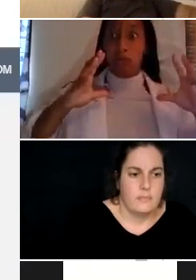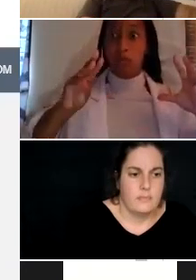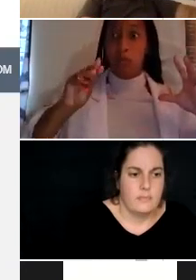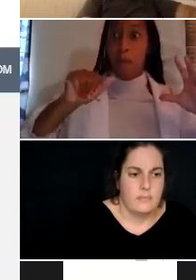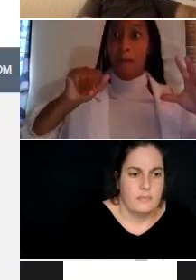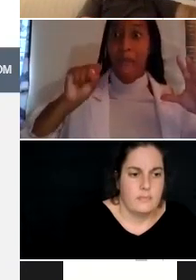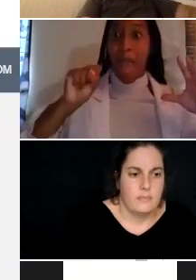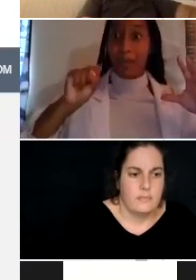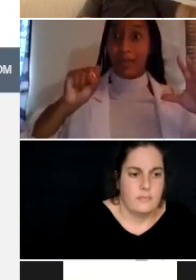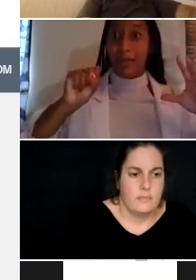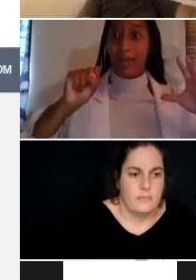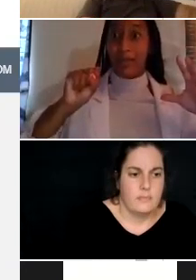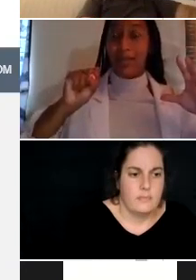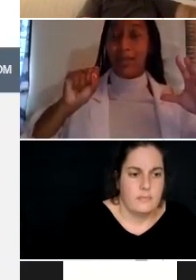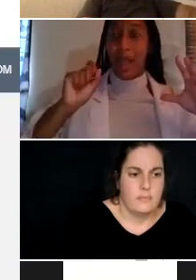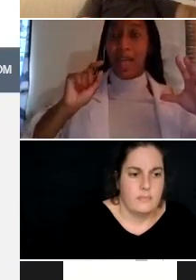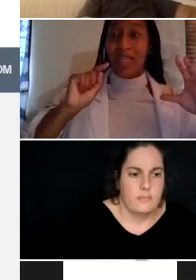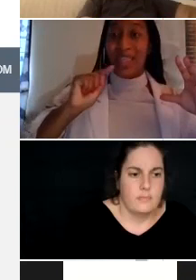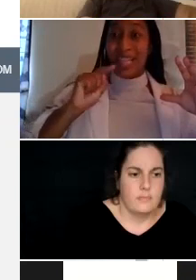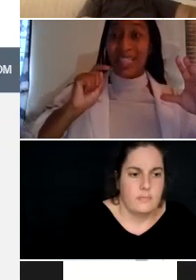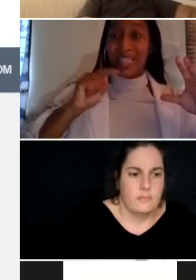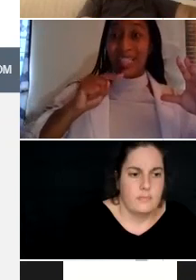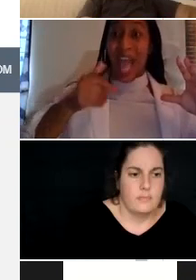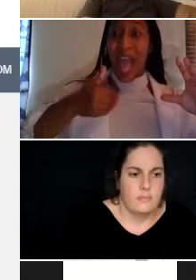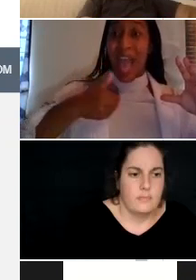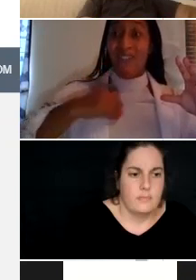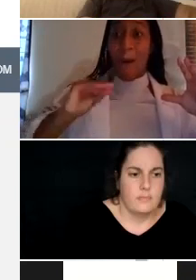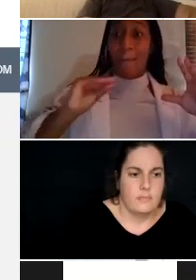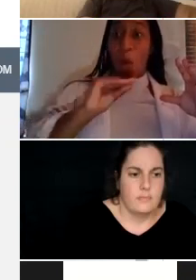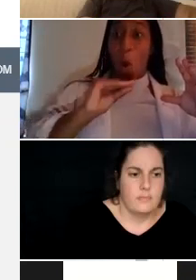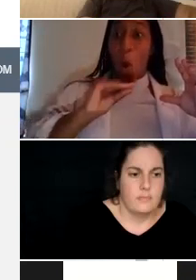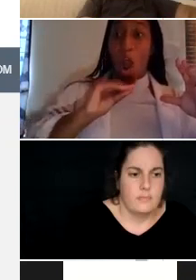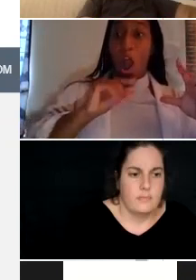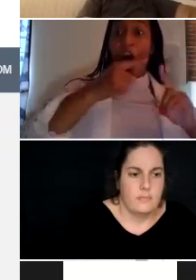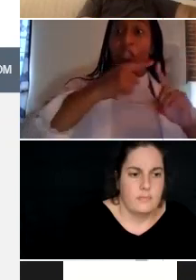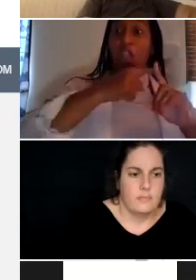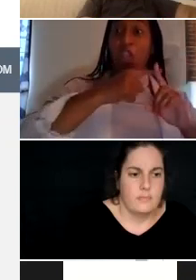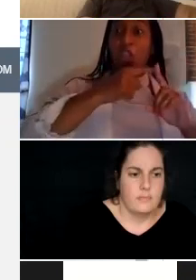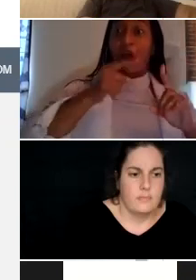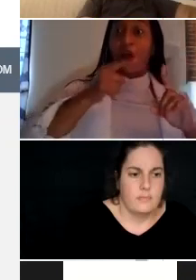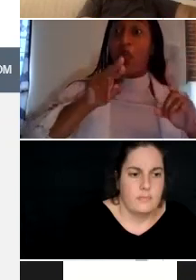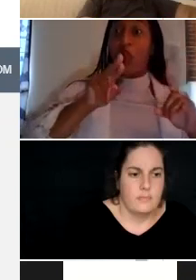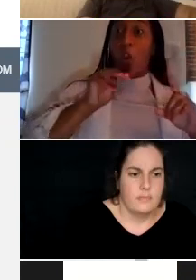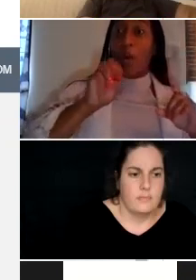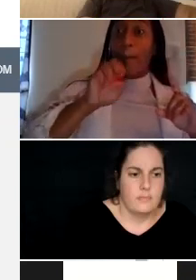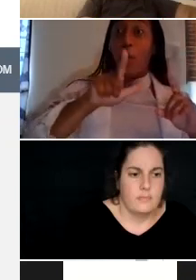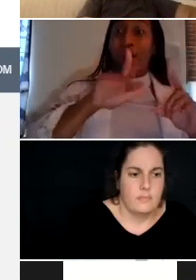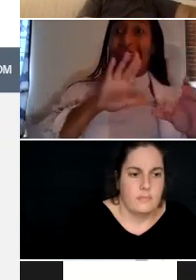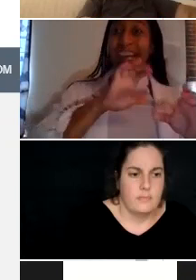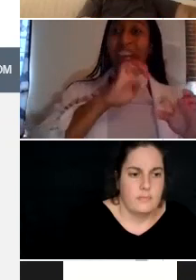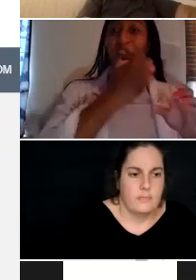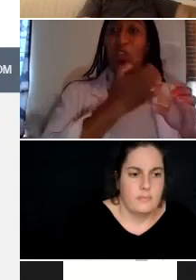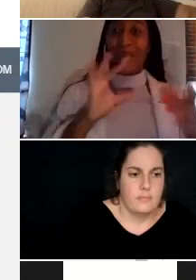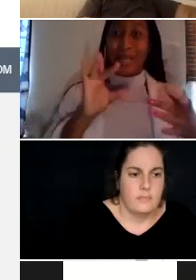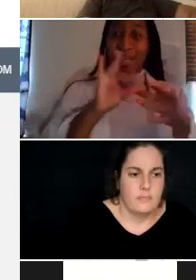then you will have more thermal energy in the one you have more of. And that's why they give the example of the